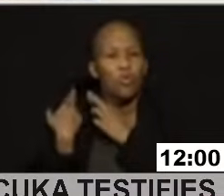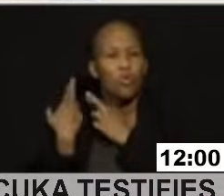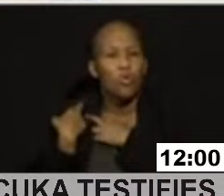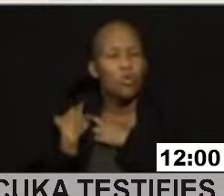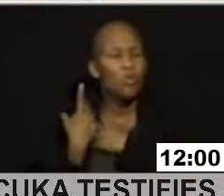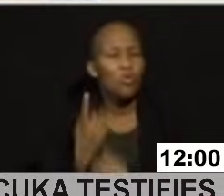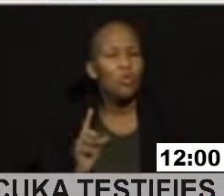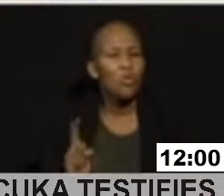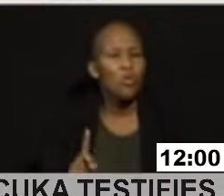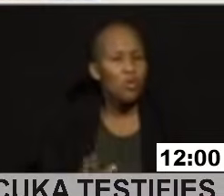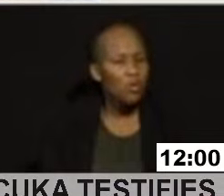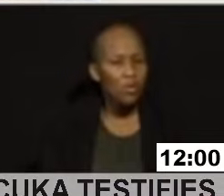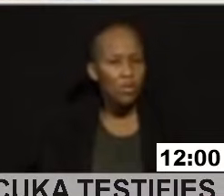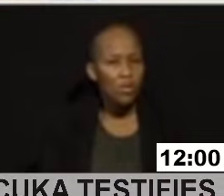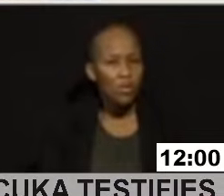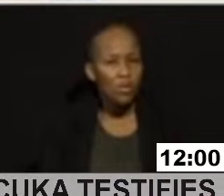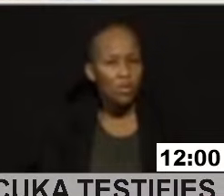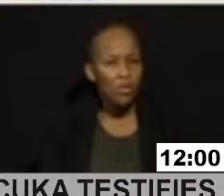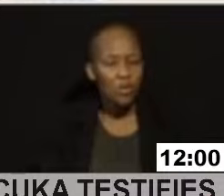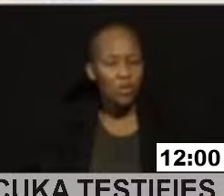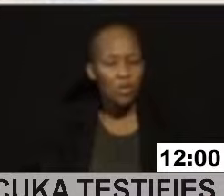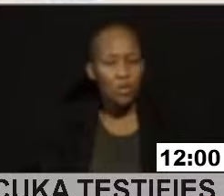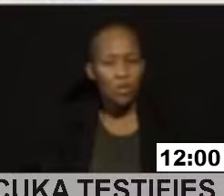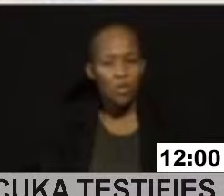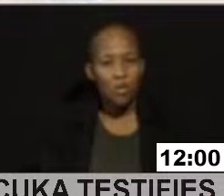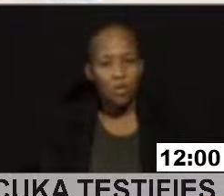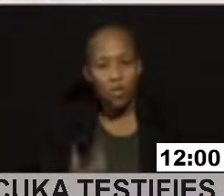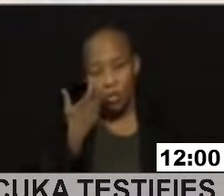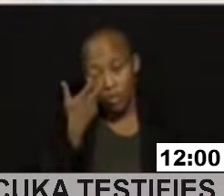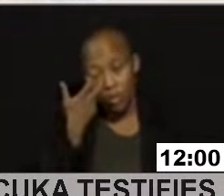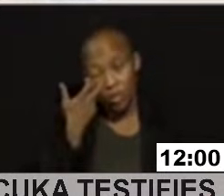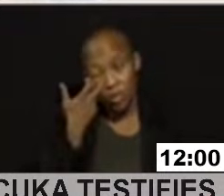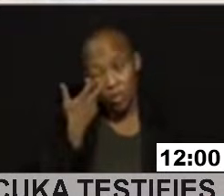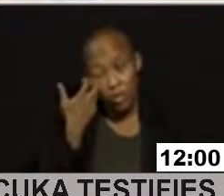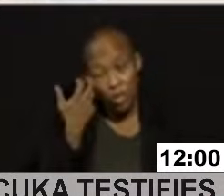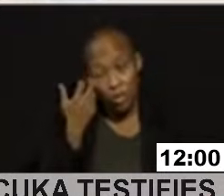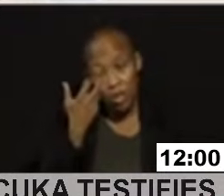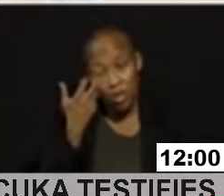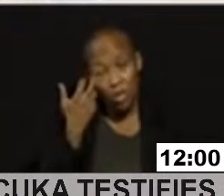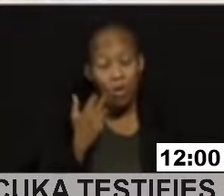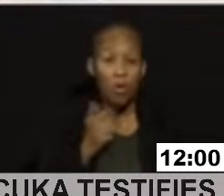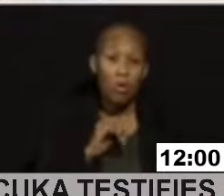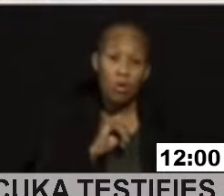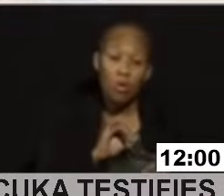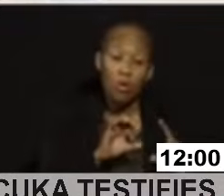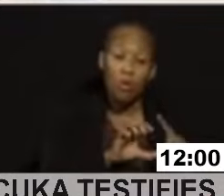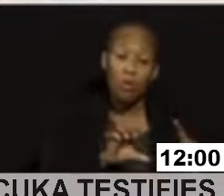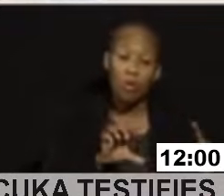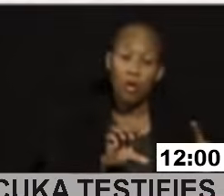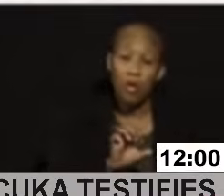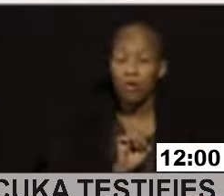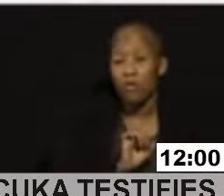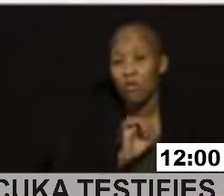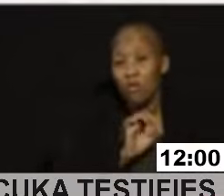say at 20 and what you say at 40, paragraph 40 of your affidavit.